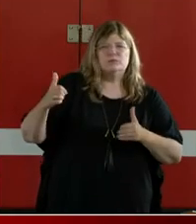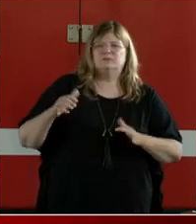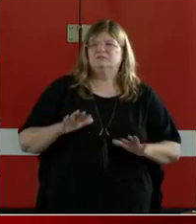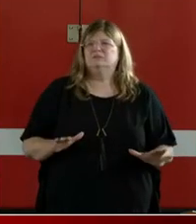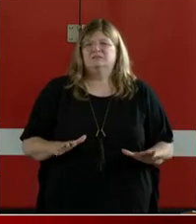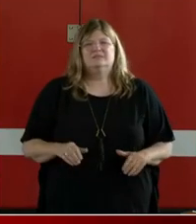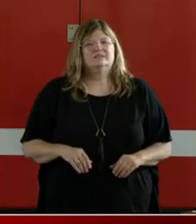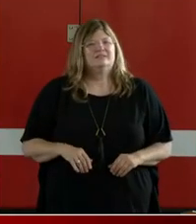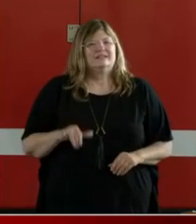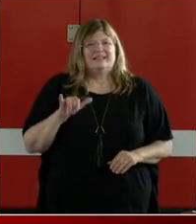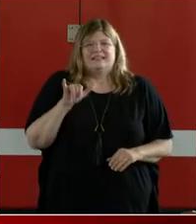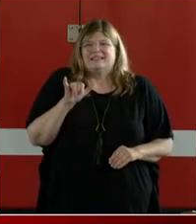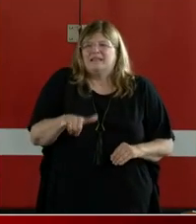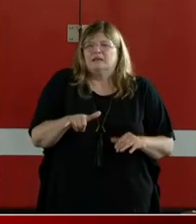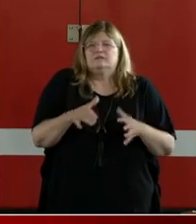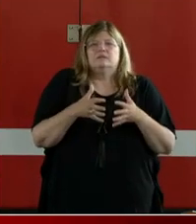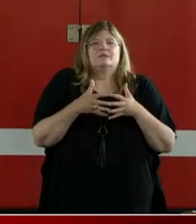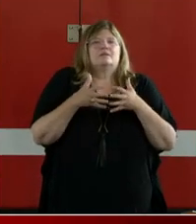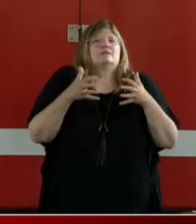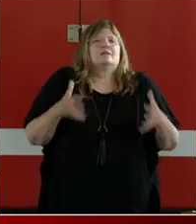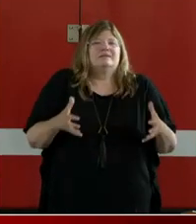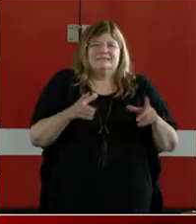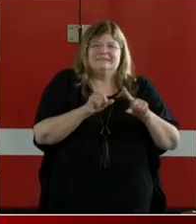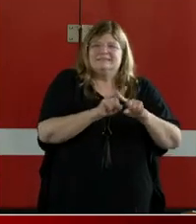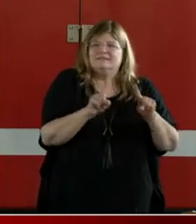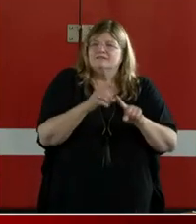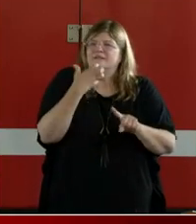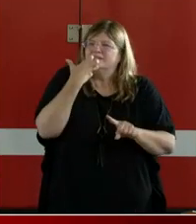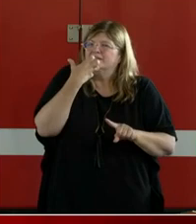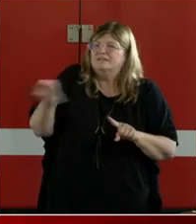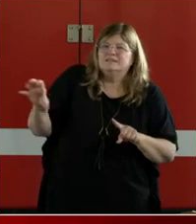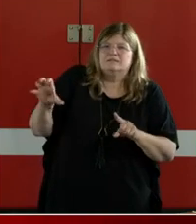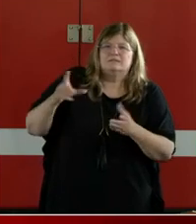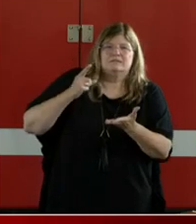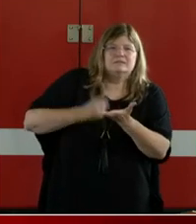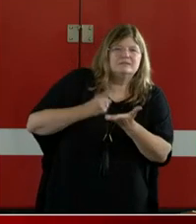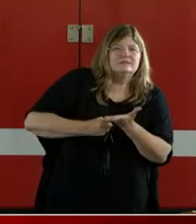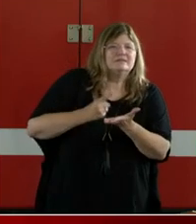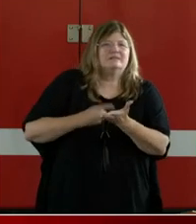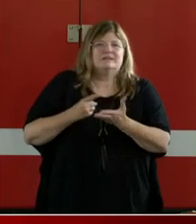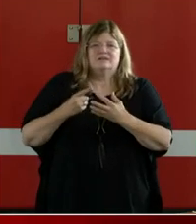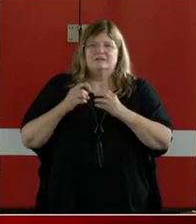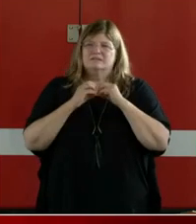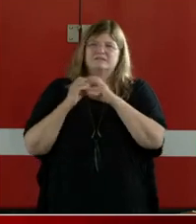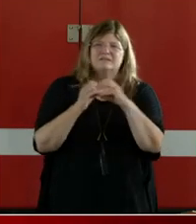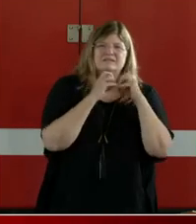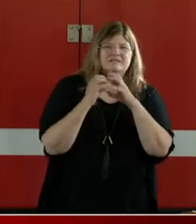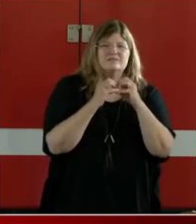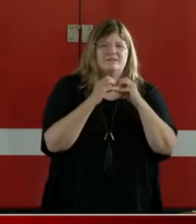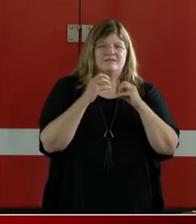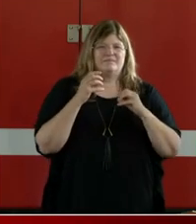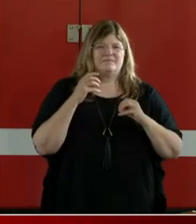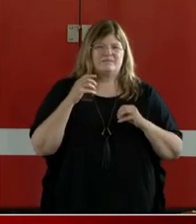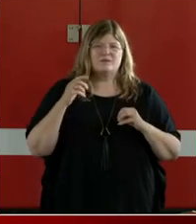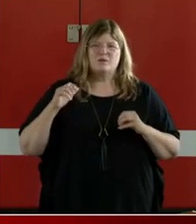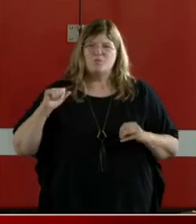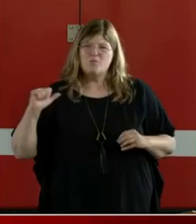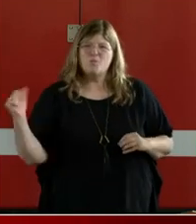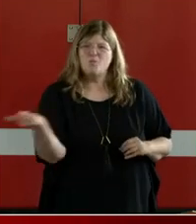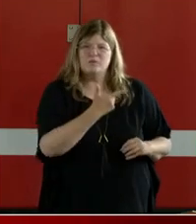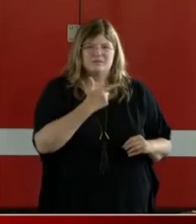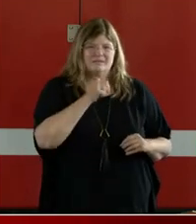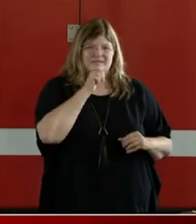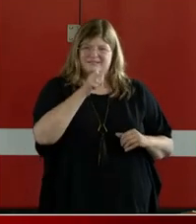that there are a lot of different and heated positions on this. No two people tend to think the same thing when you talk about